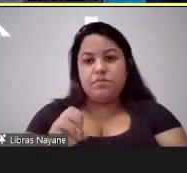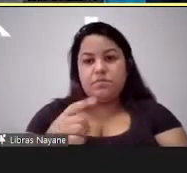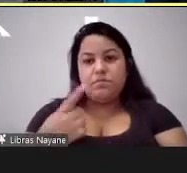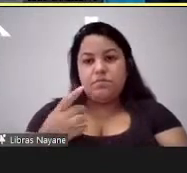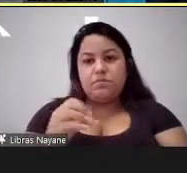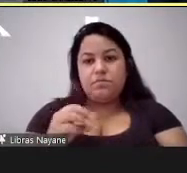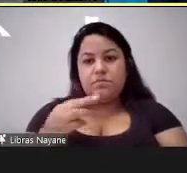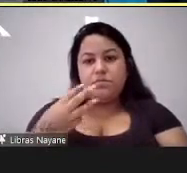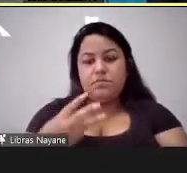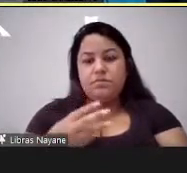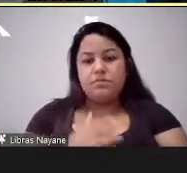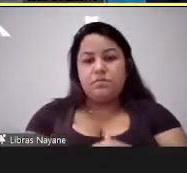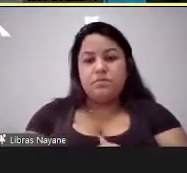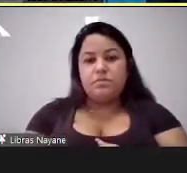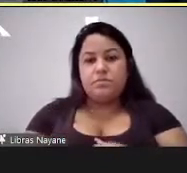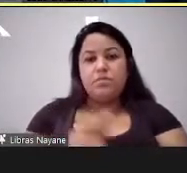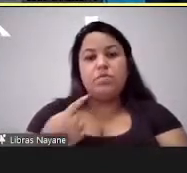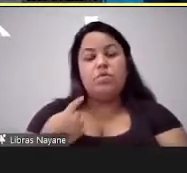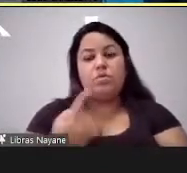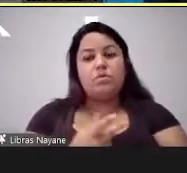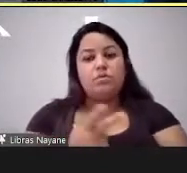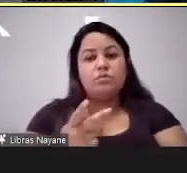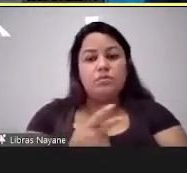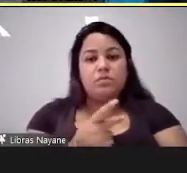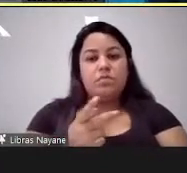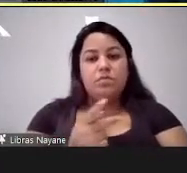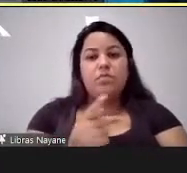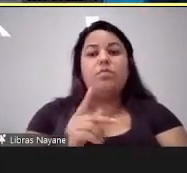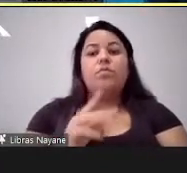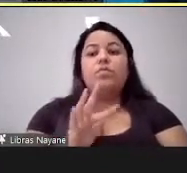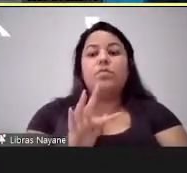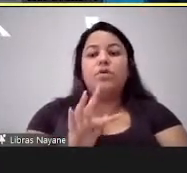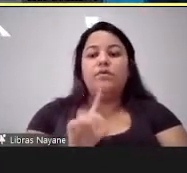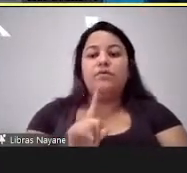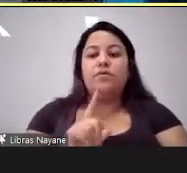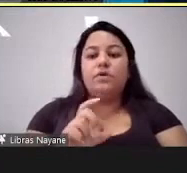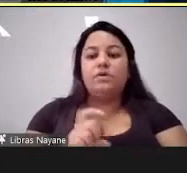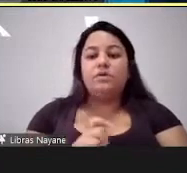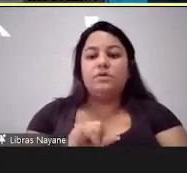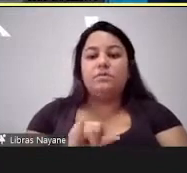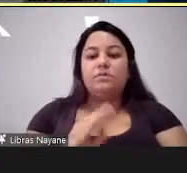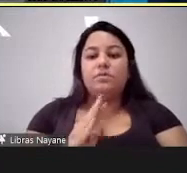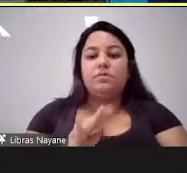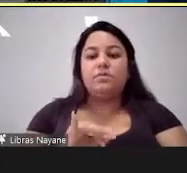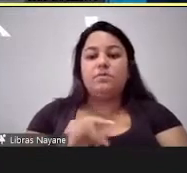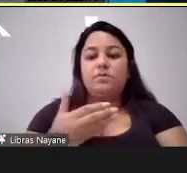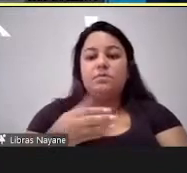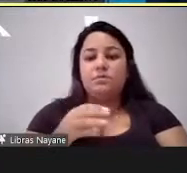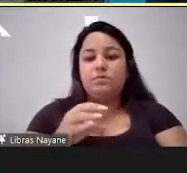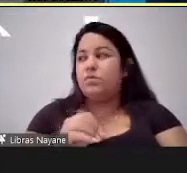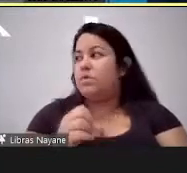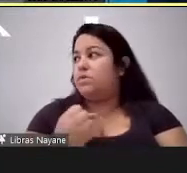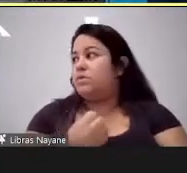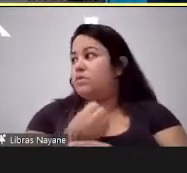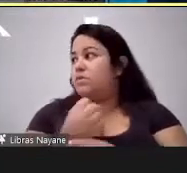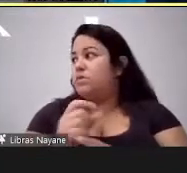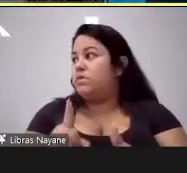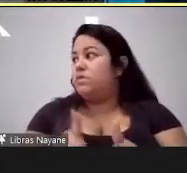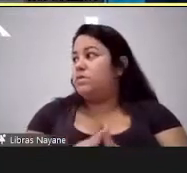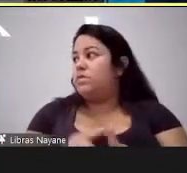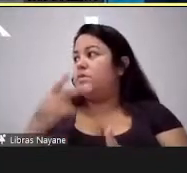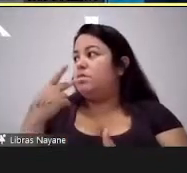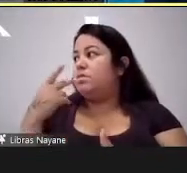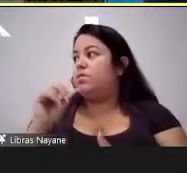according to the Constitution, and we are working upon it. So we are looking forward to